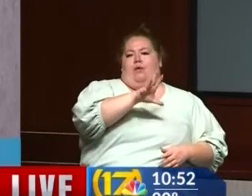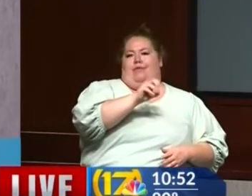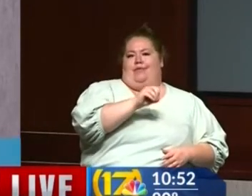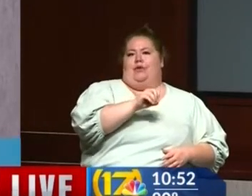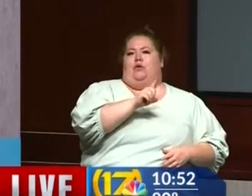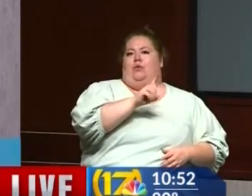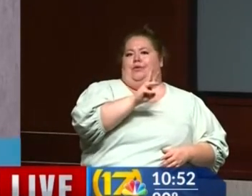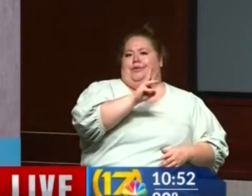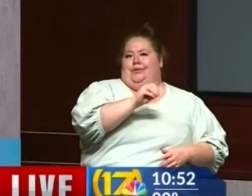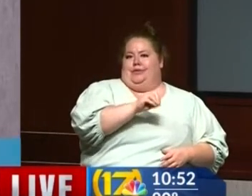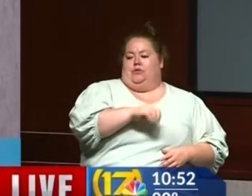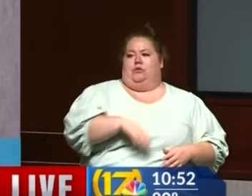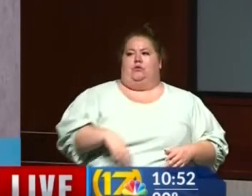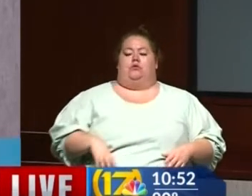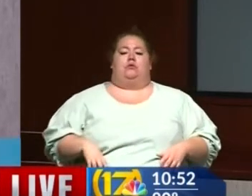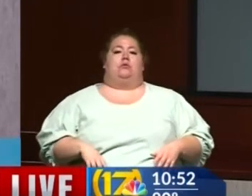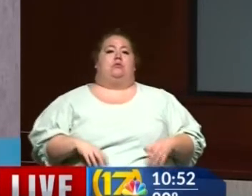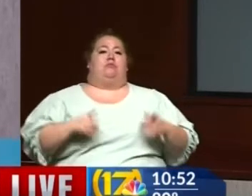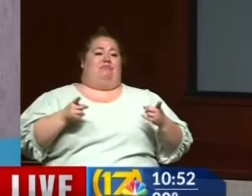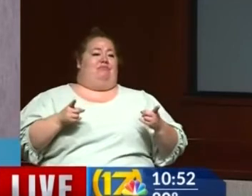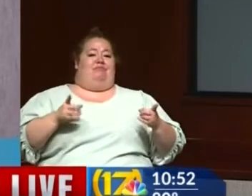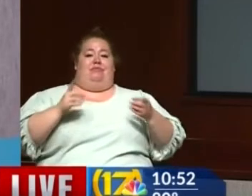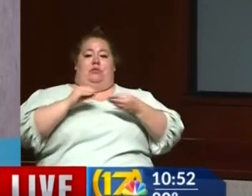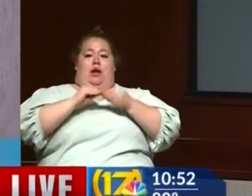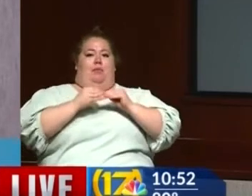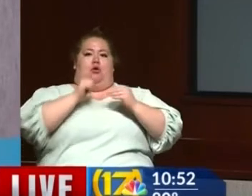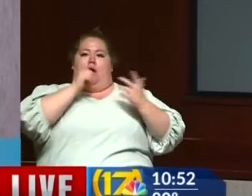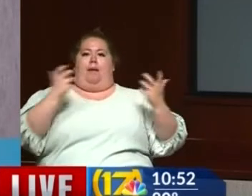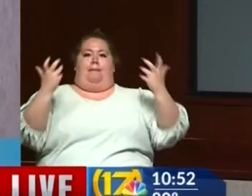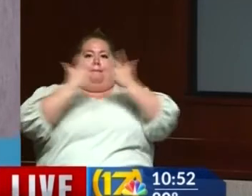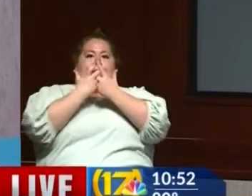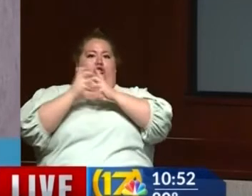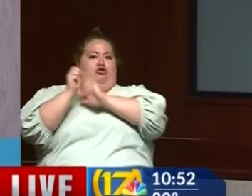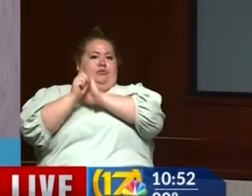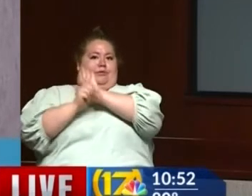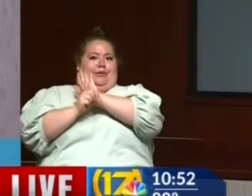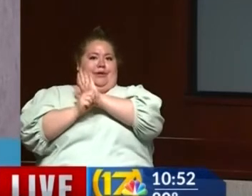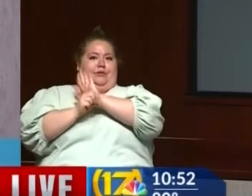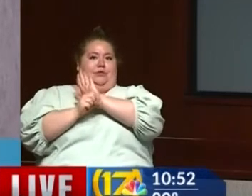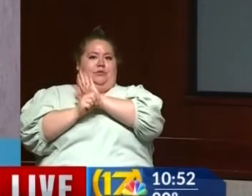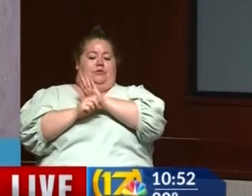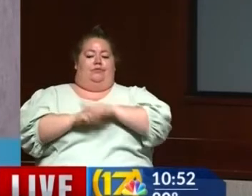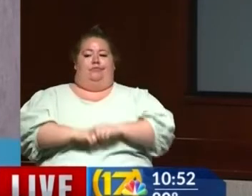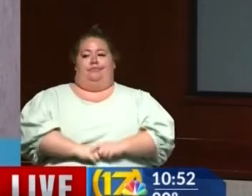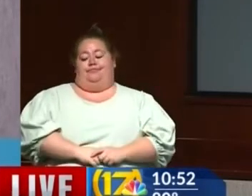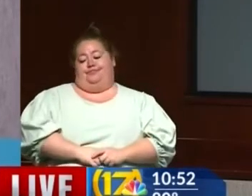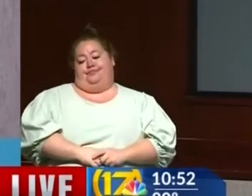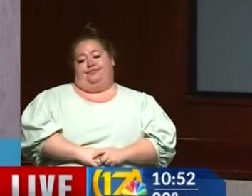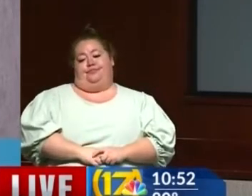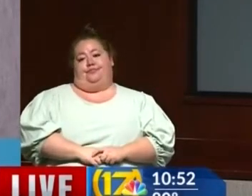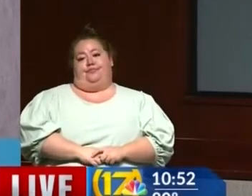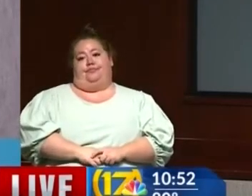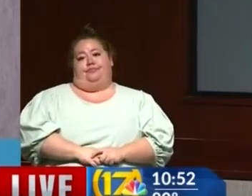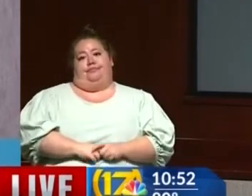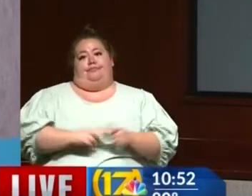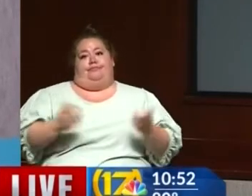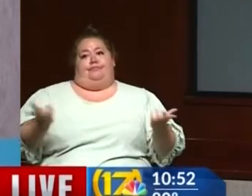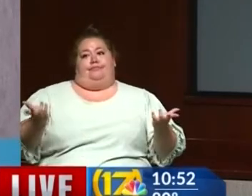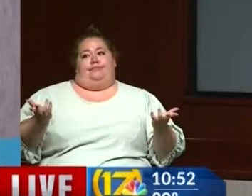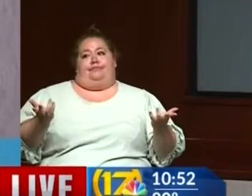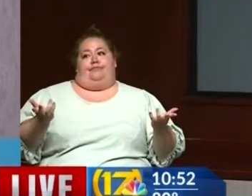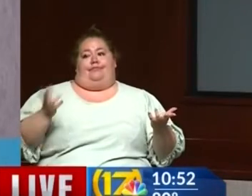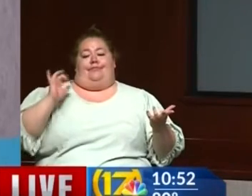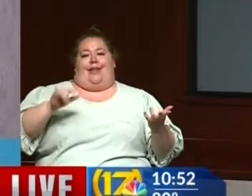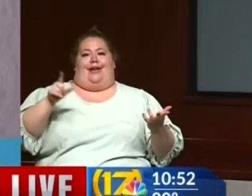Because we are not testing at the state average, and again, that is a moving